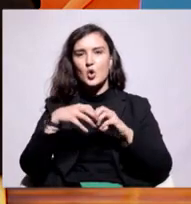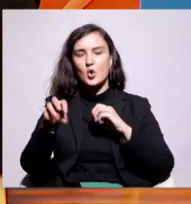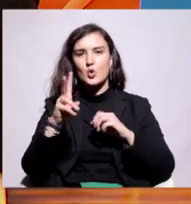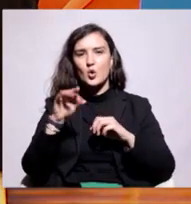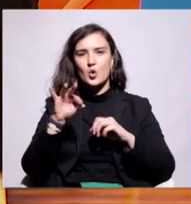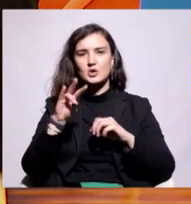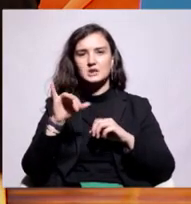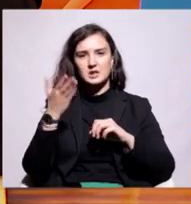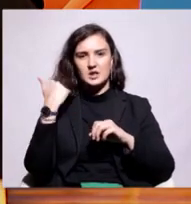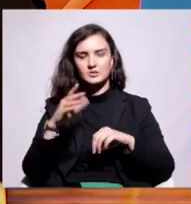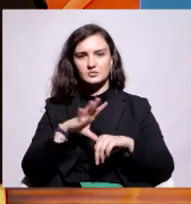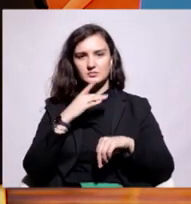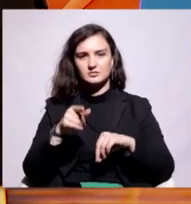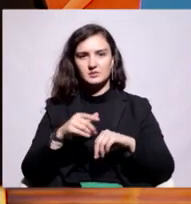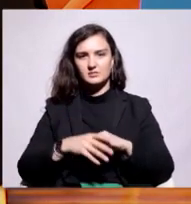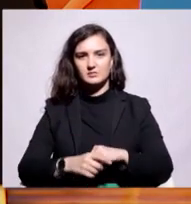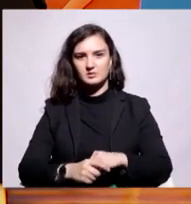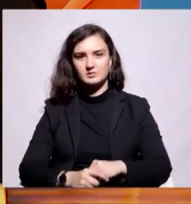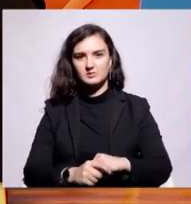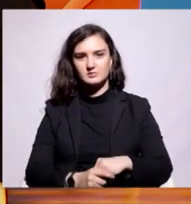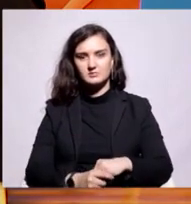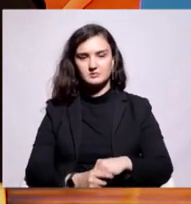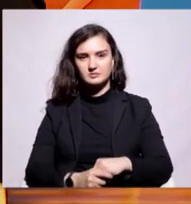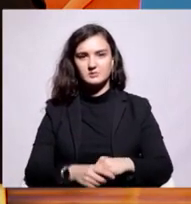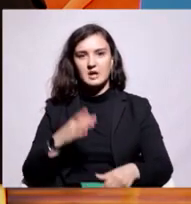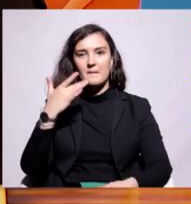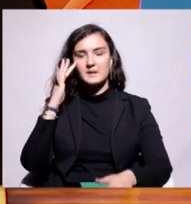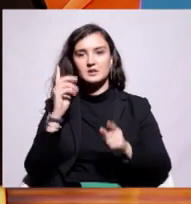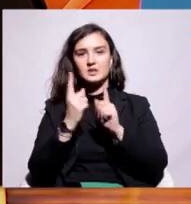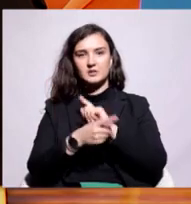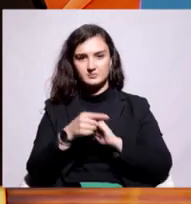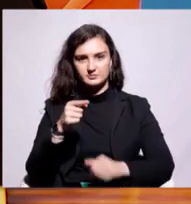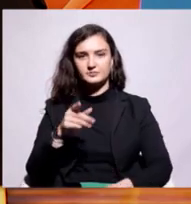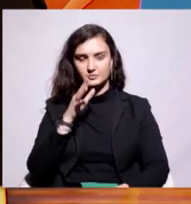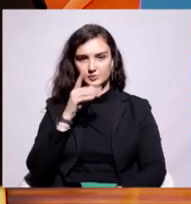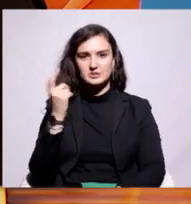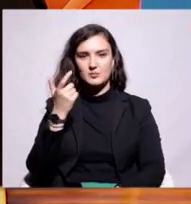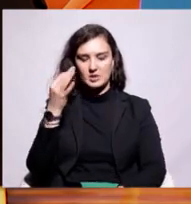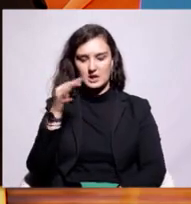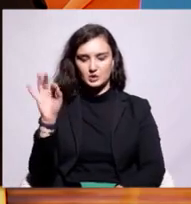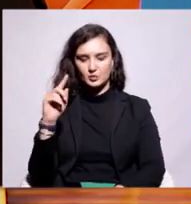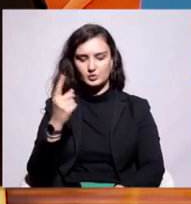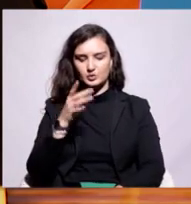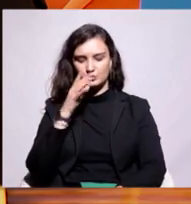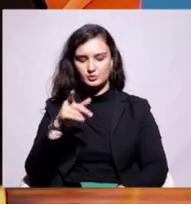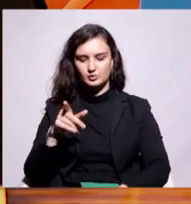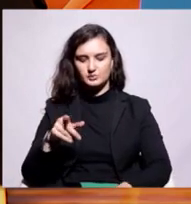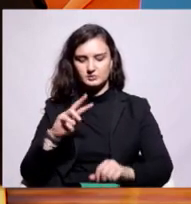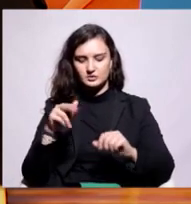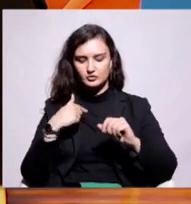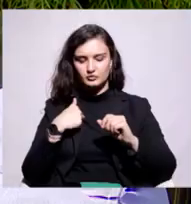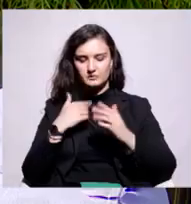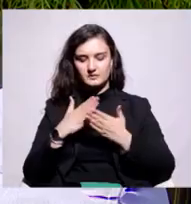So Rip is at the moment when America changes into a democracy and a republic, and yet we